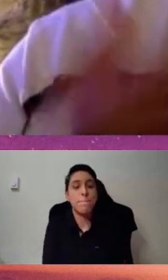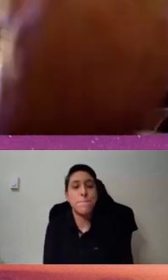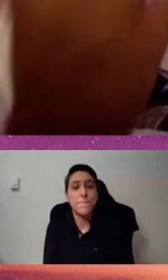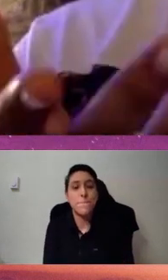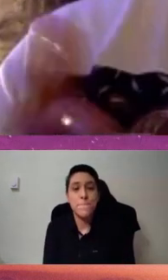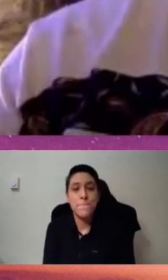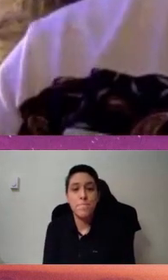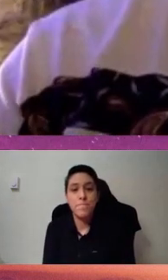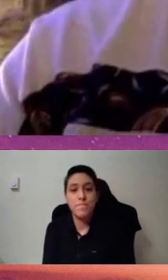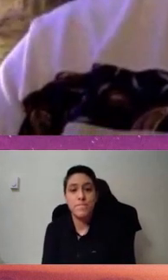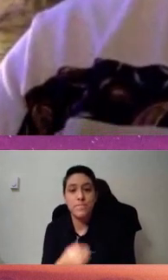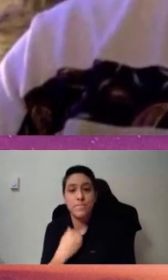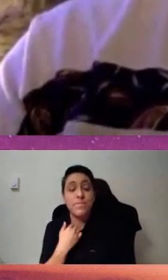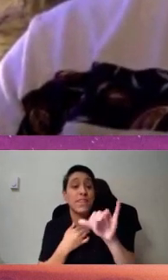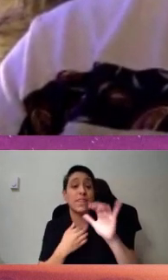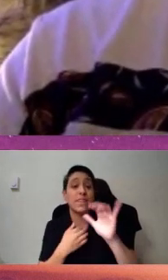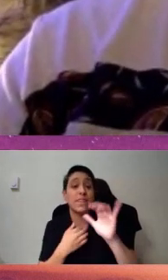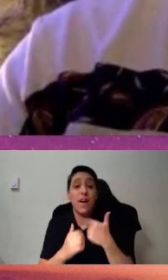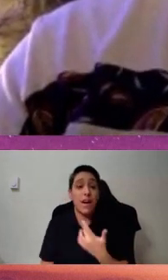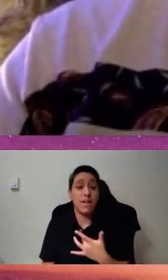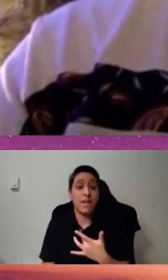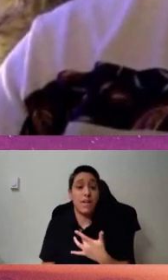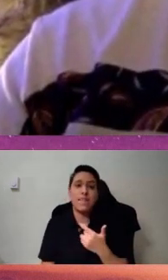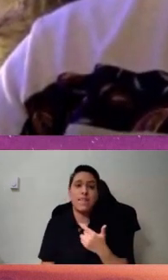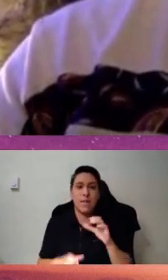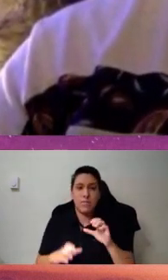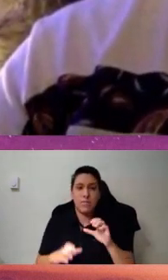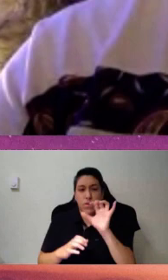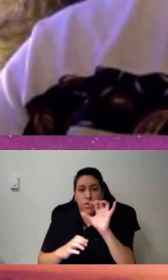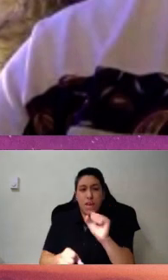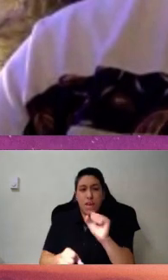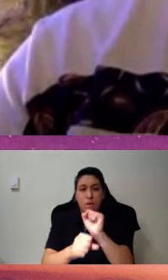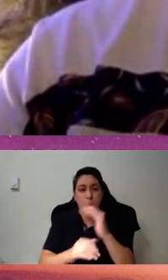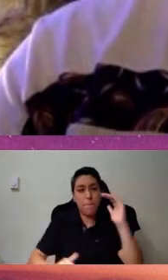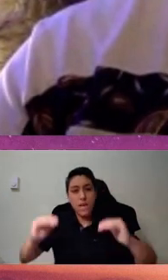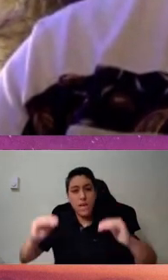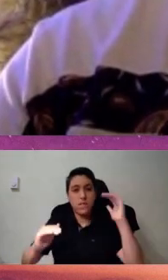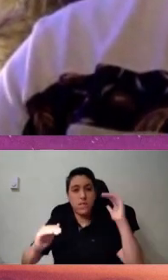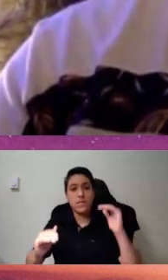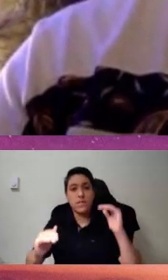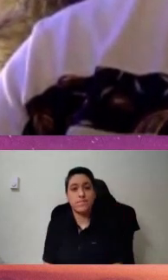That's how I'm feeling like I'm doing that work of balancing.